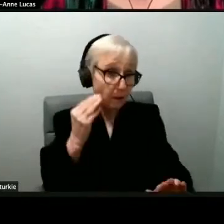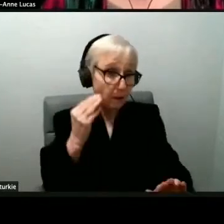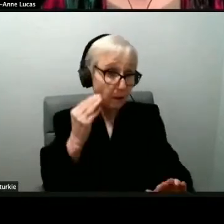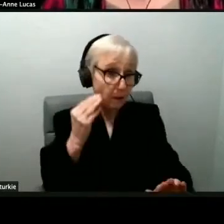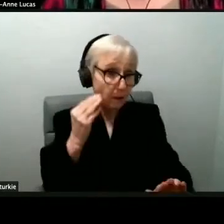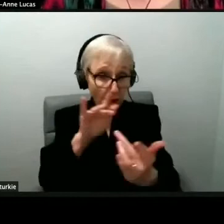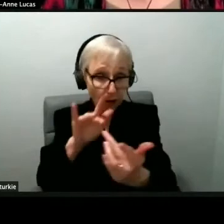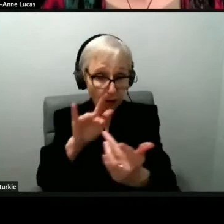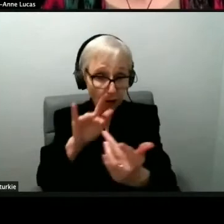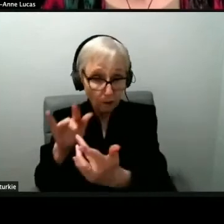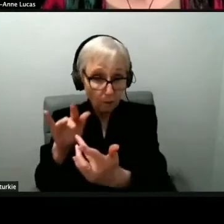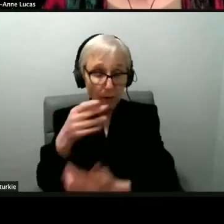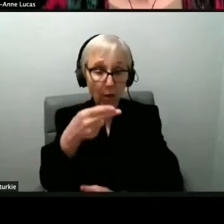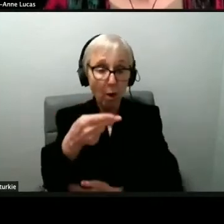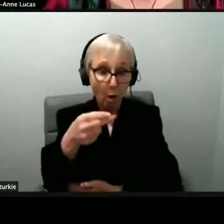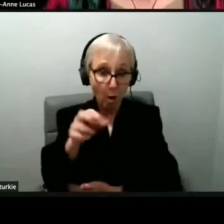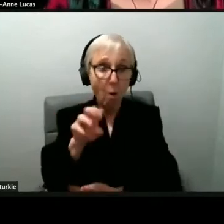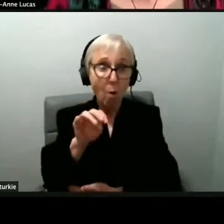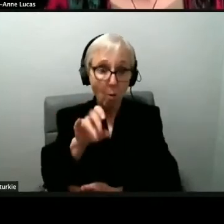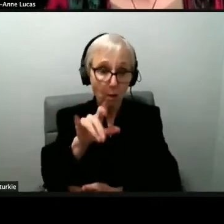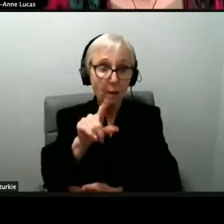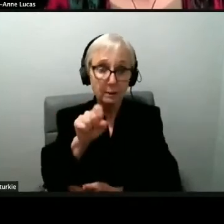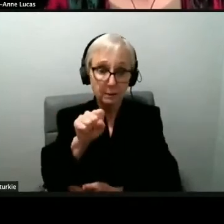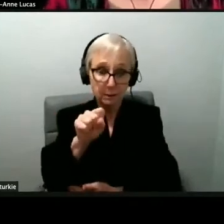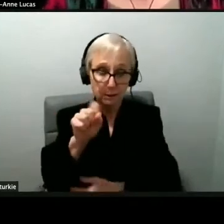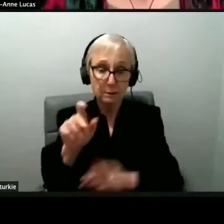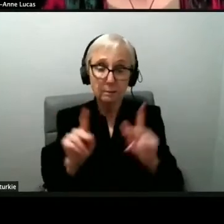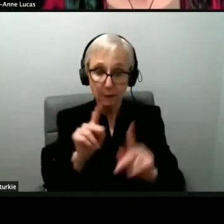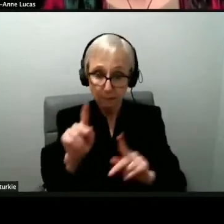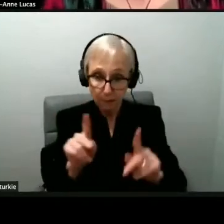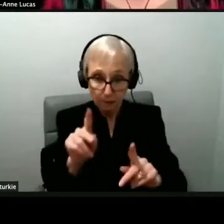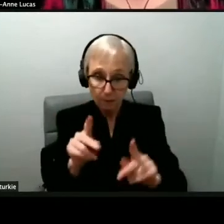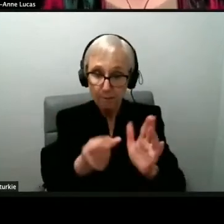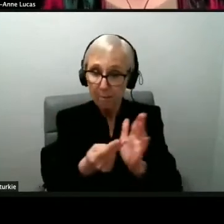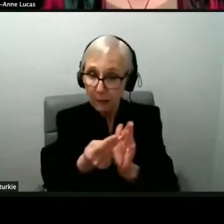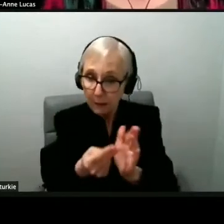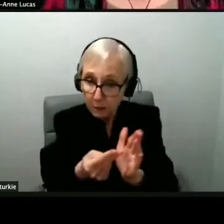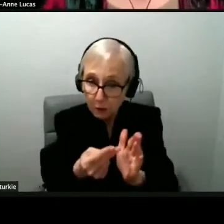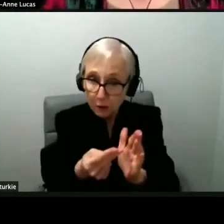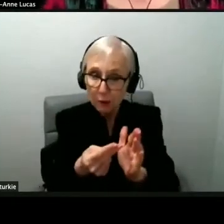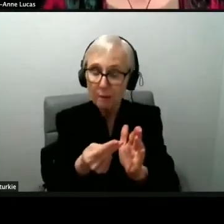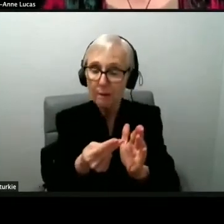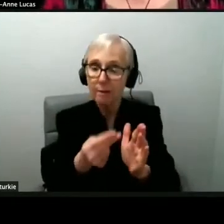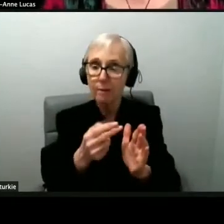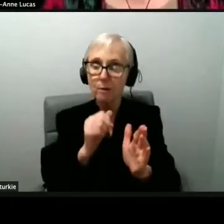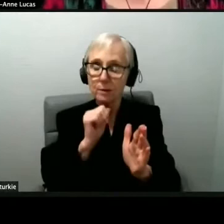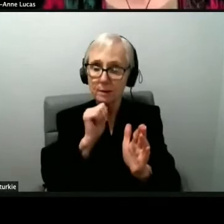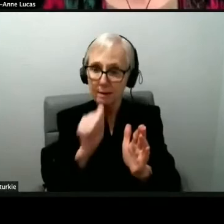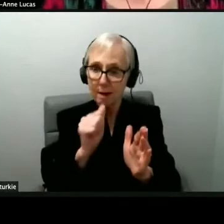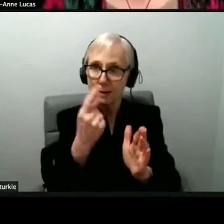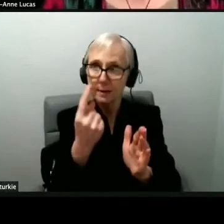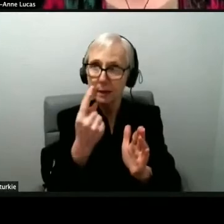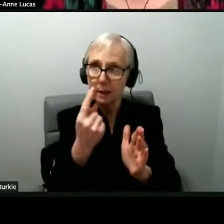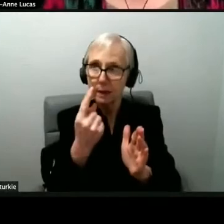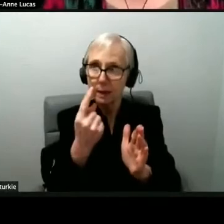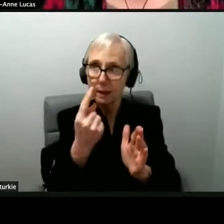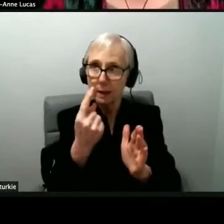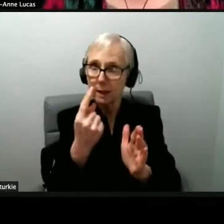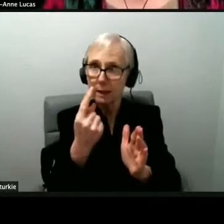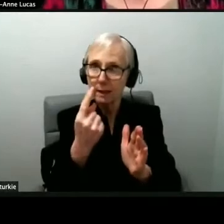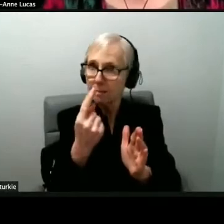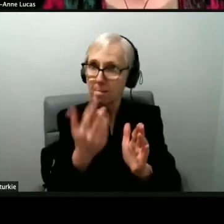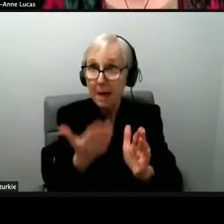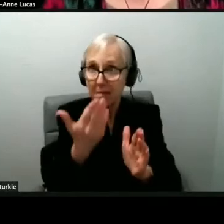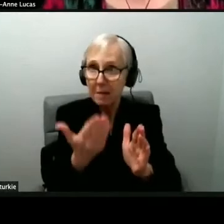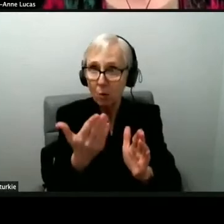contact with our homeless residents. Make sure that there is not something that we can't immediately activate and